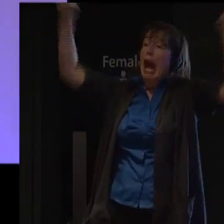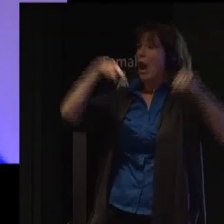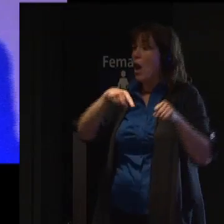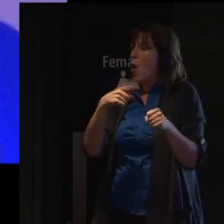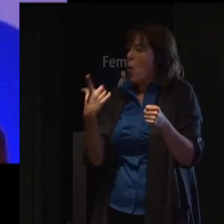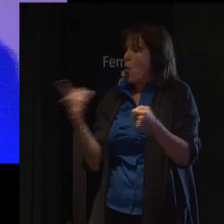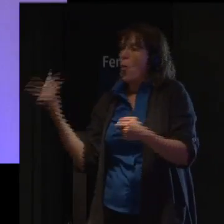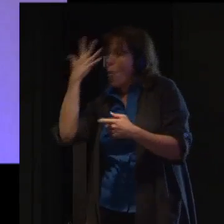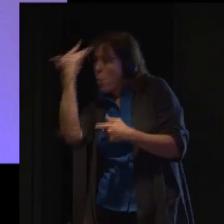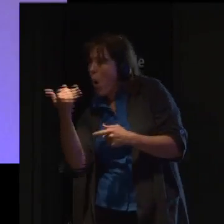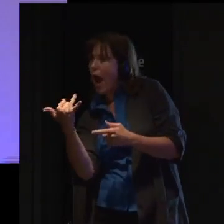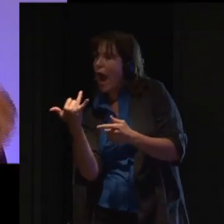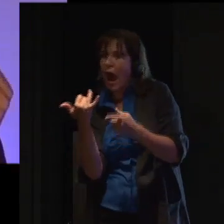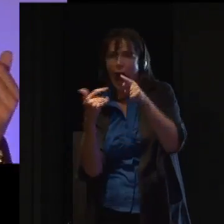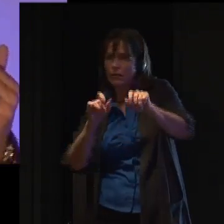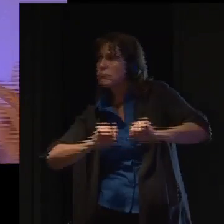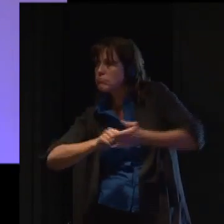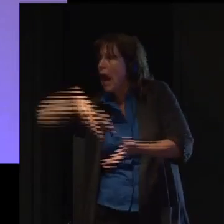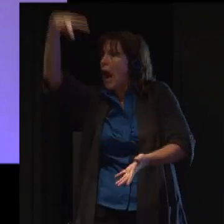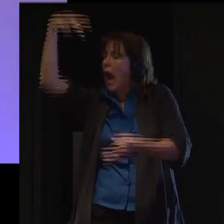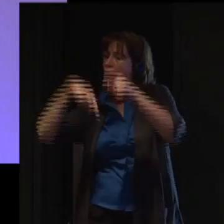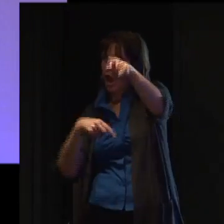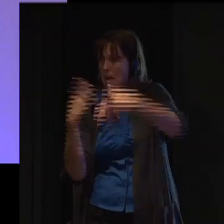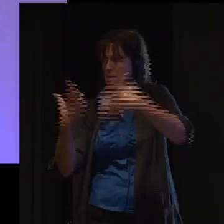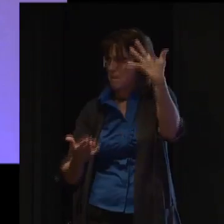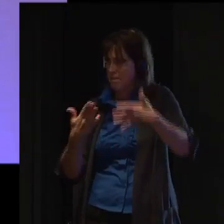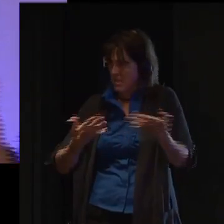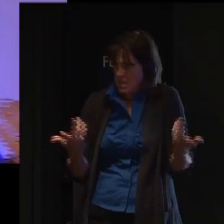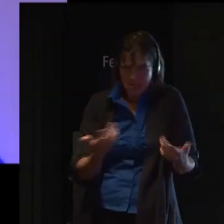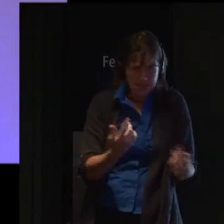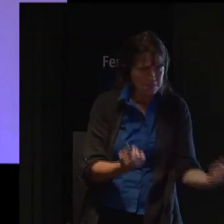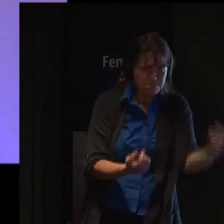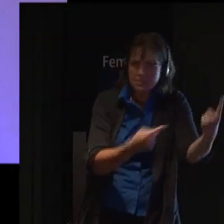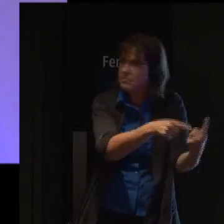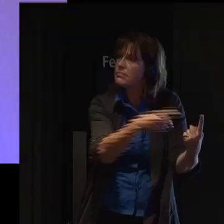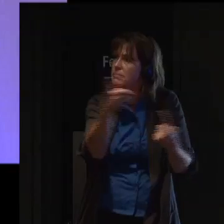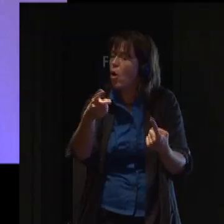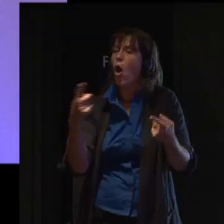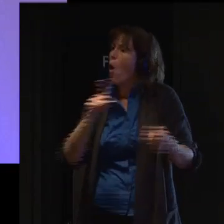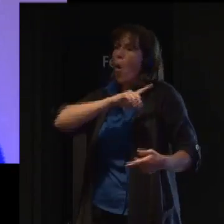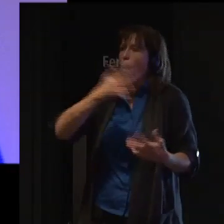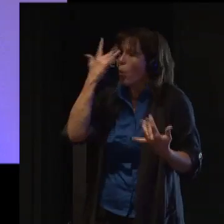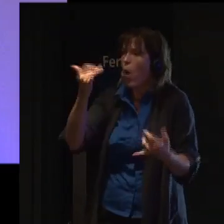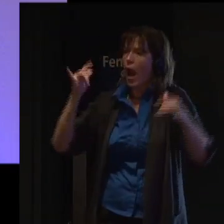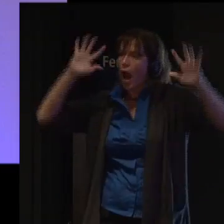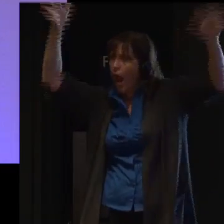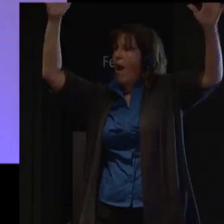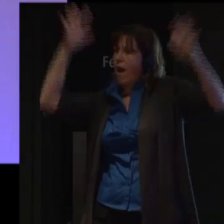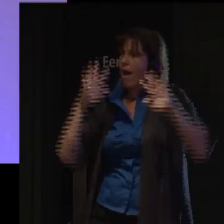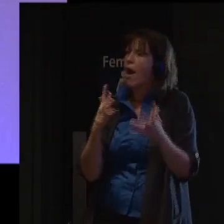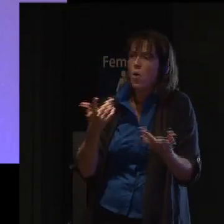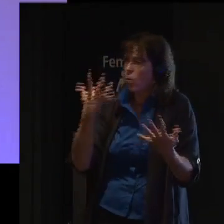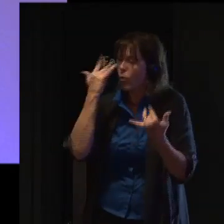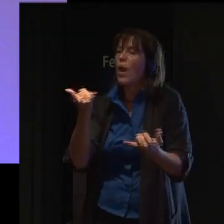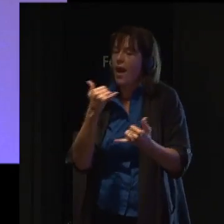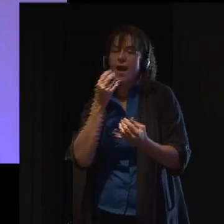you definitely know why are the people shouting from the away sector, where are the people applauding. They are shouting because the referee